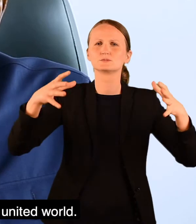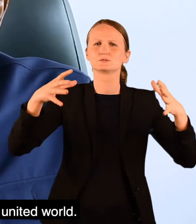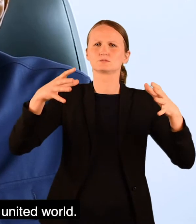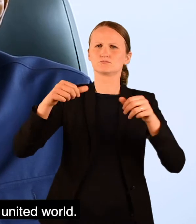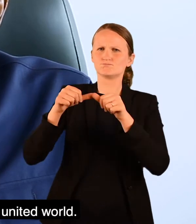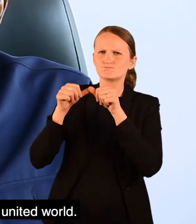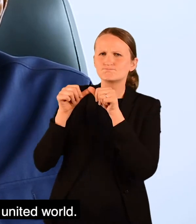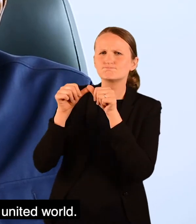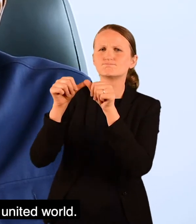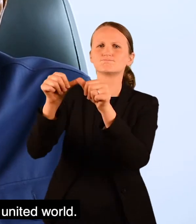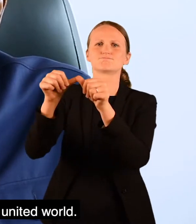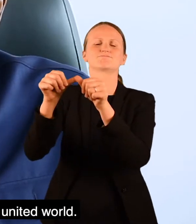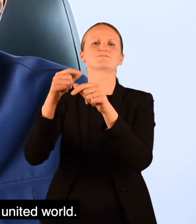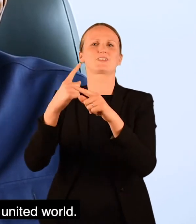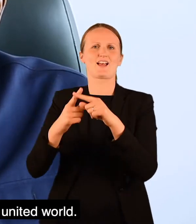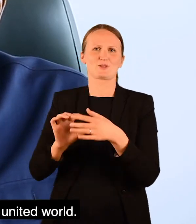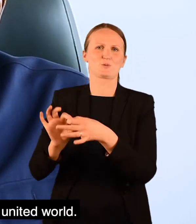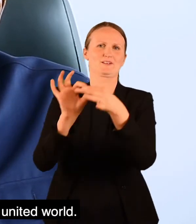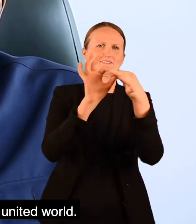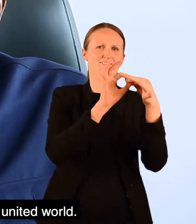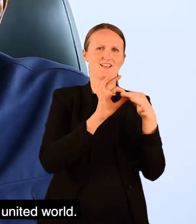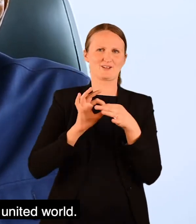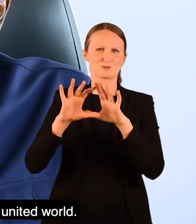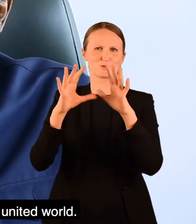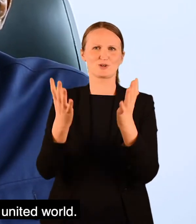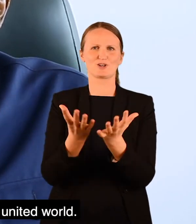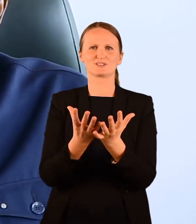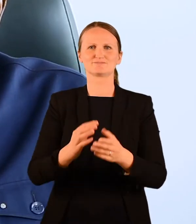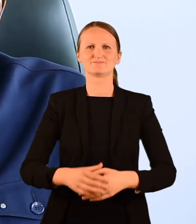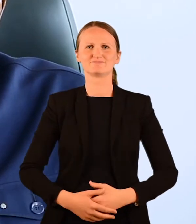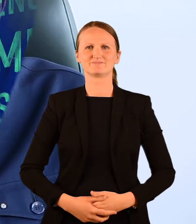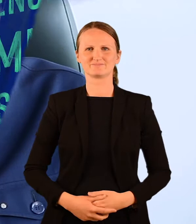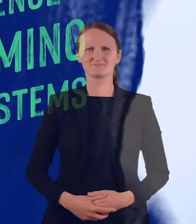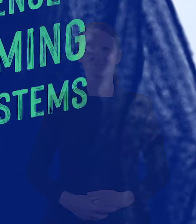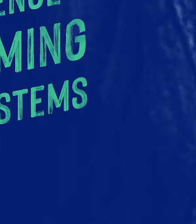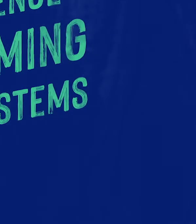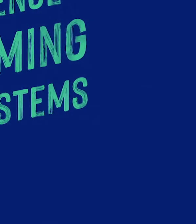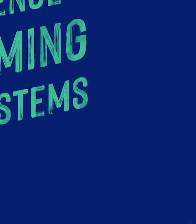un monde plus durable et un monde plus uni.